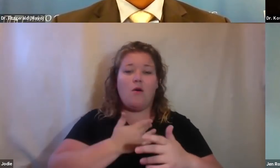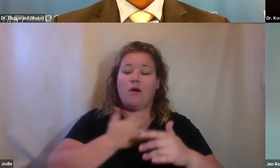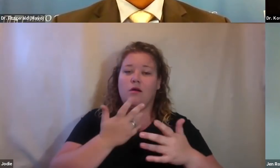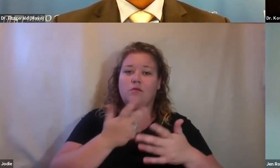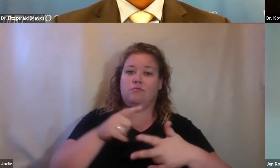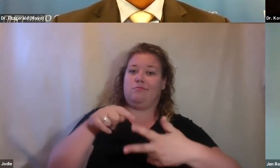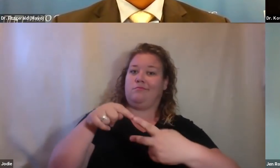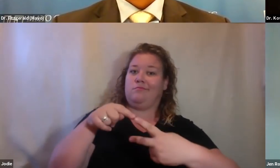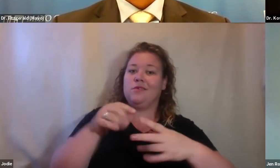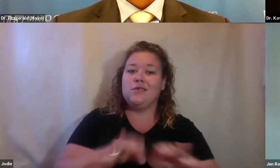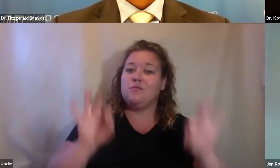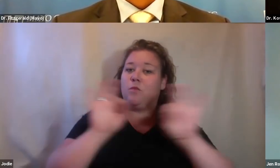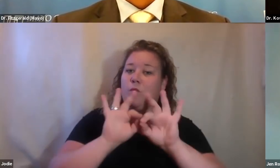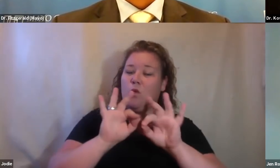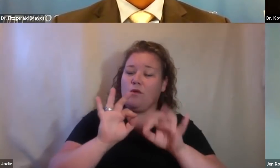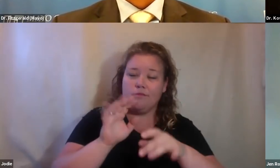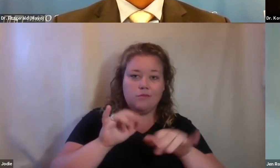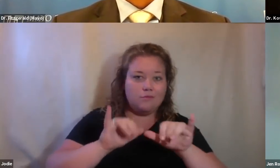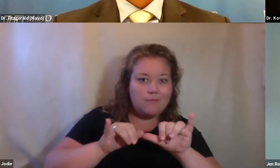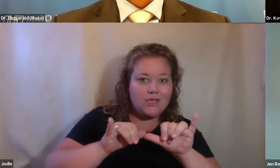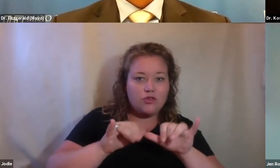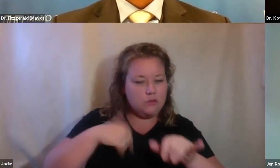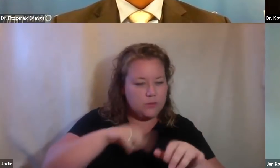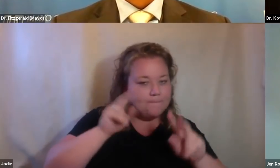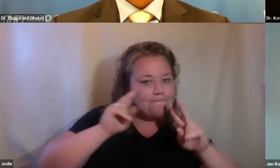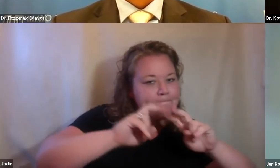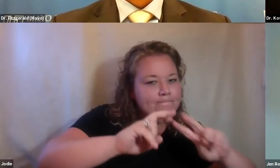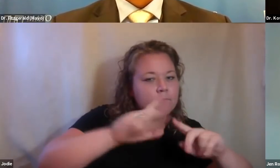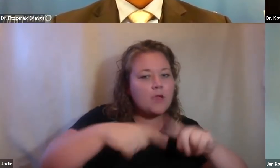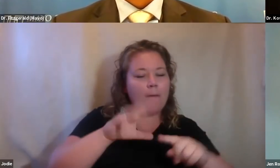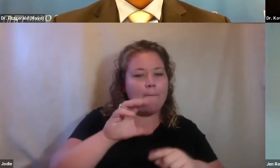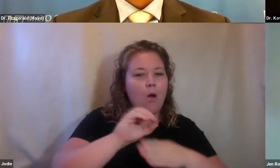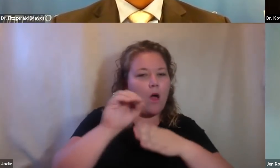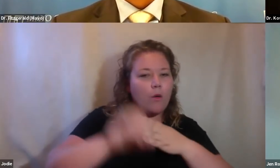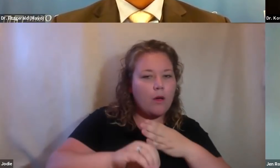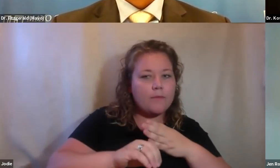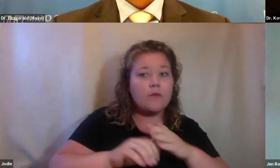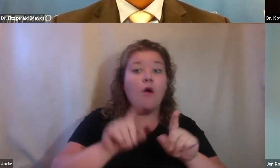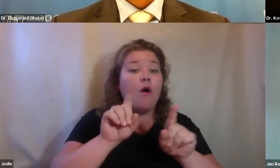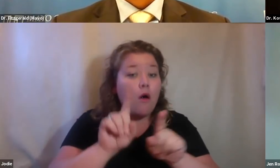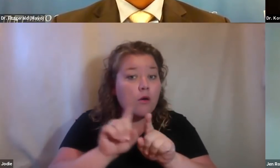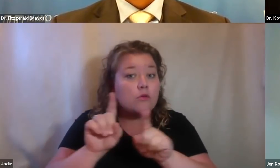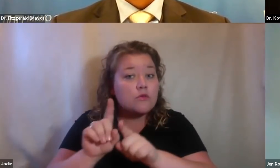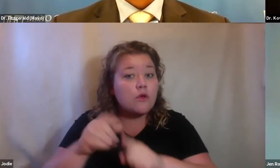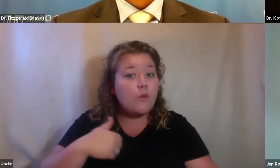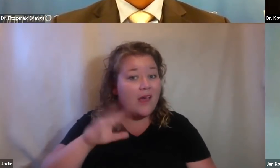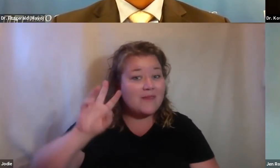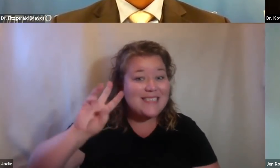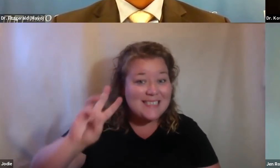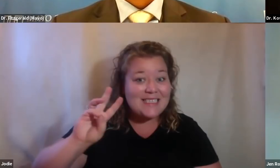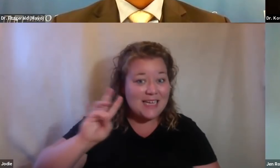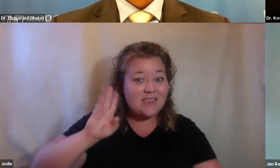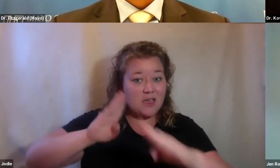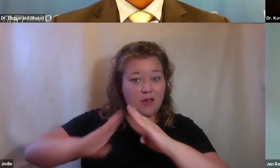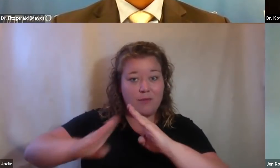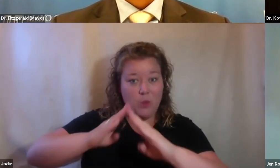in terms of the COVID outcomes. We have also 6 secondary community indicators, and these really